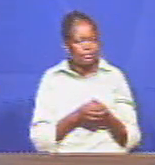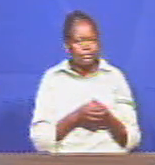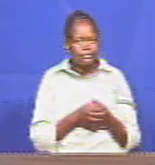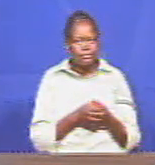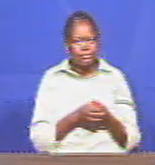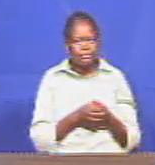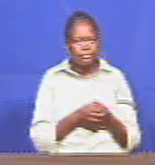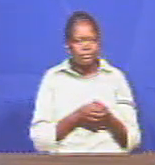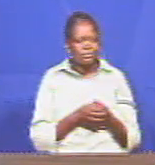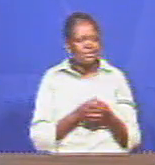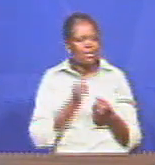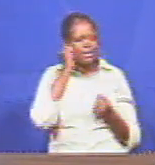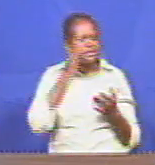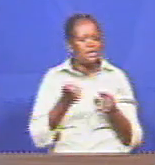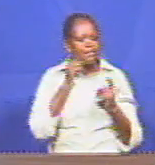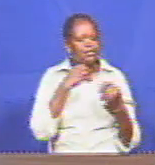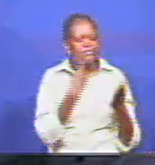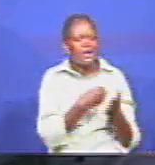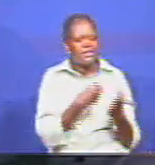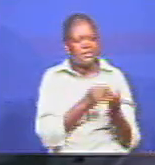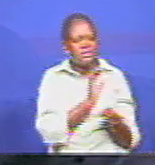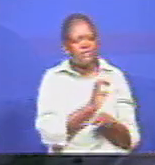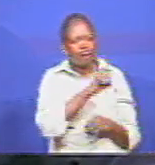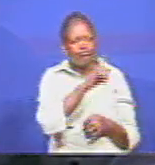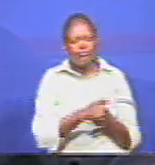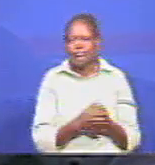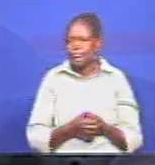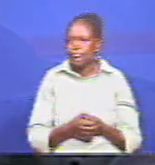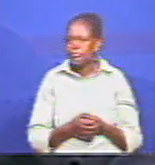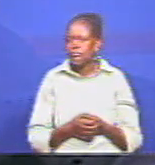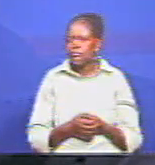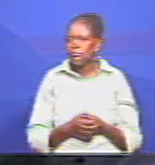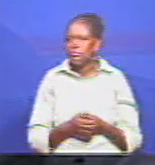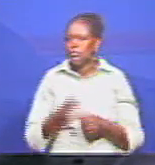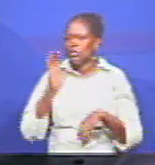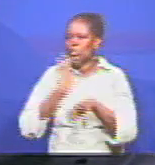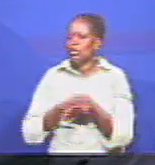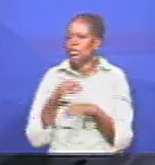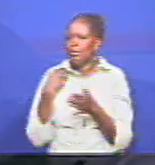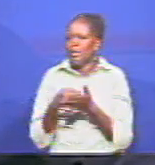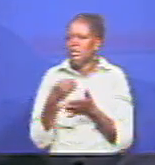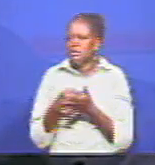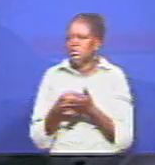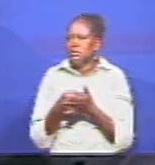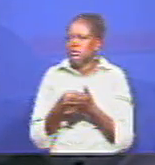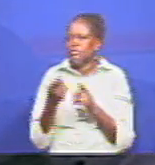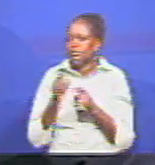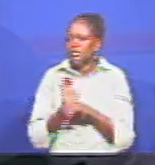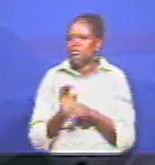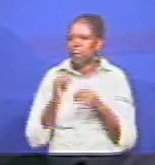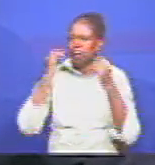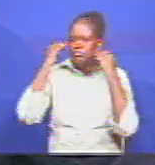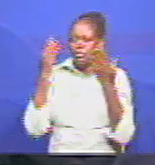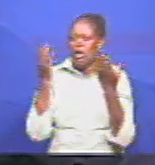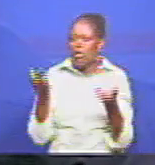by politicians? Okay, of course we have ourselves, we are receiving, because I'm sure you are wondering how we are